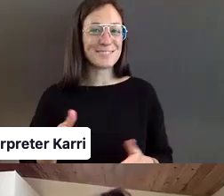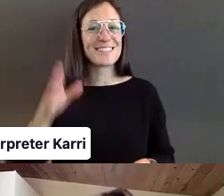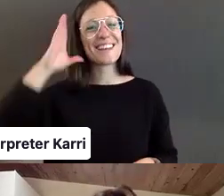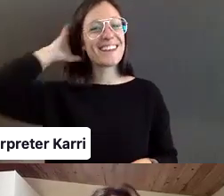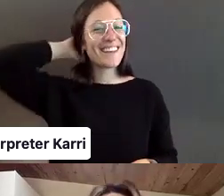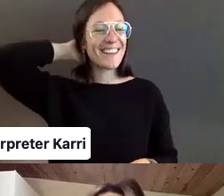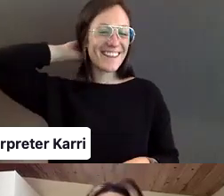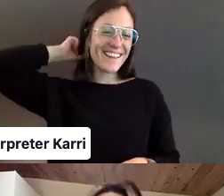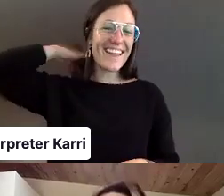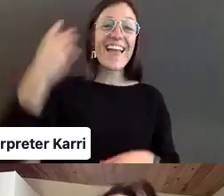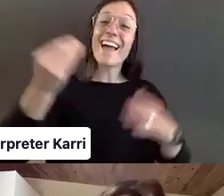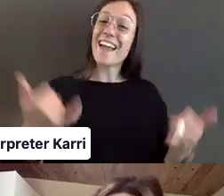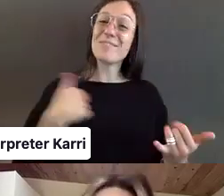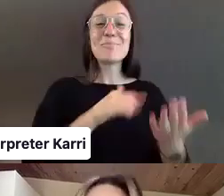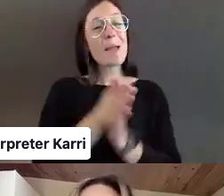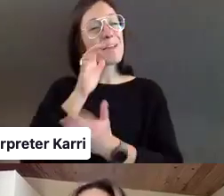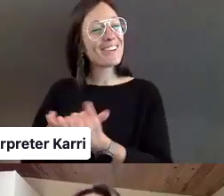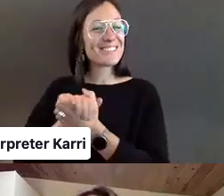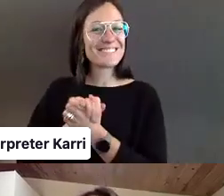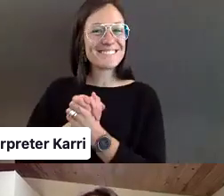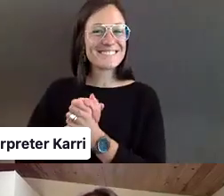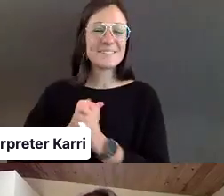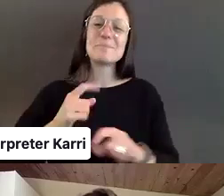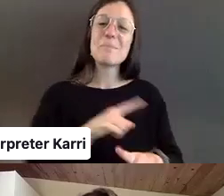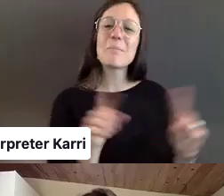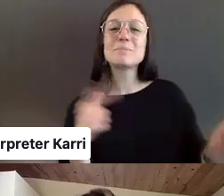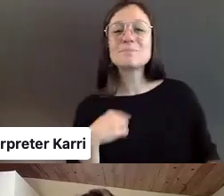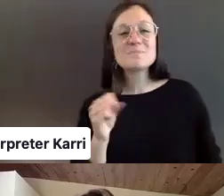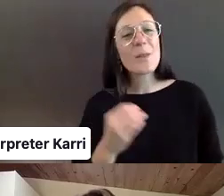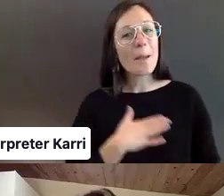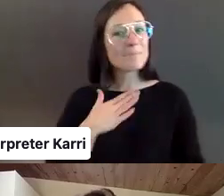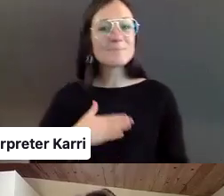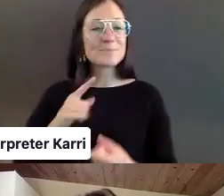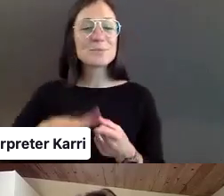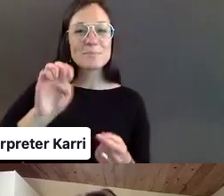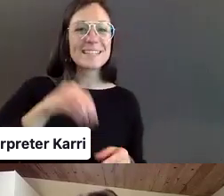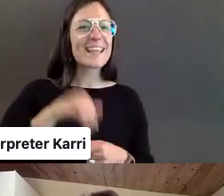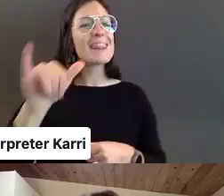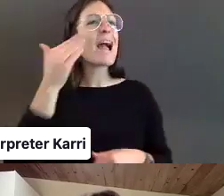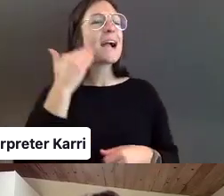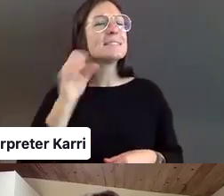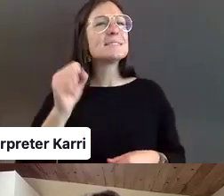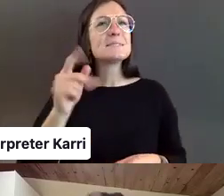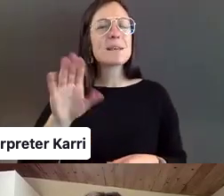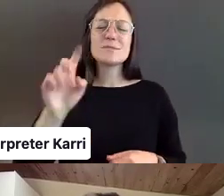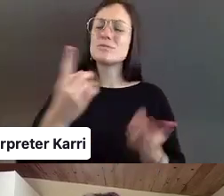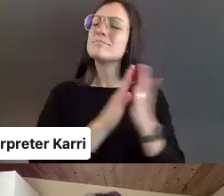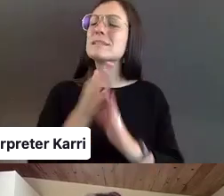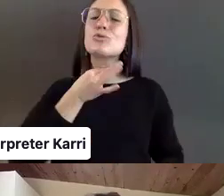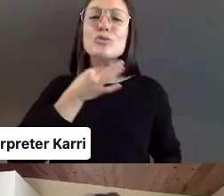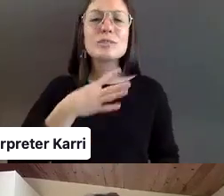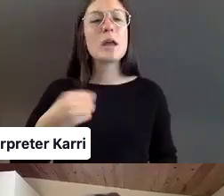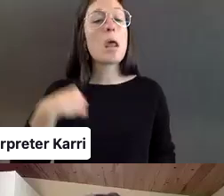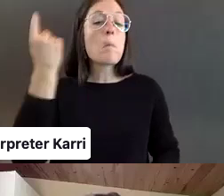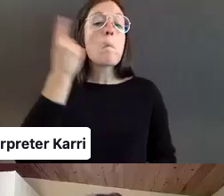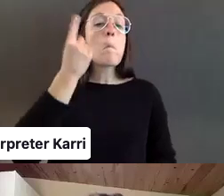And now we're married. But I was so glad to be in that headspace of just curiosity and like, I wonder what's